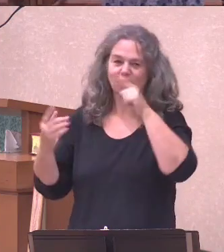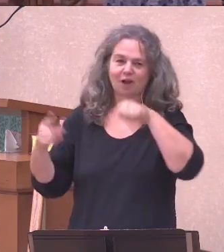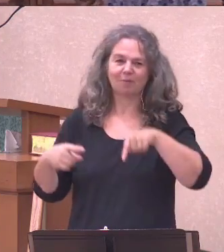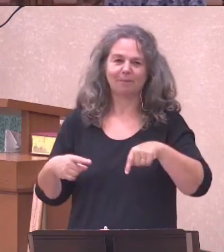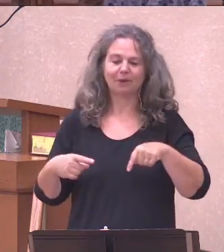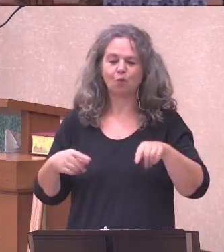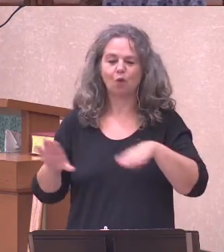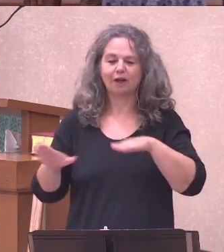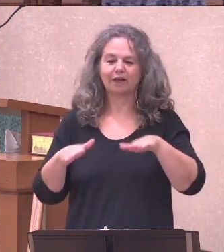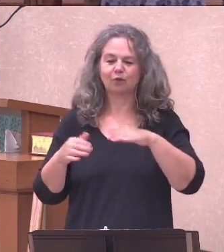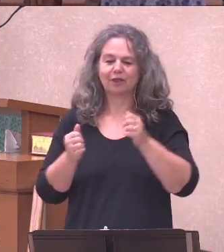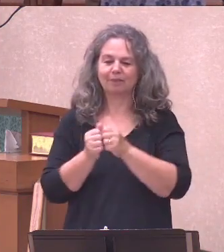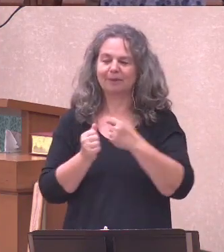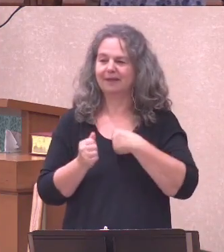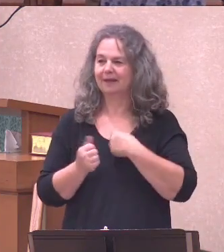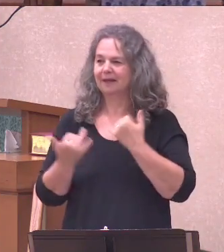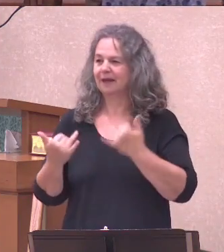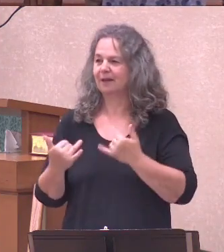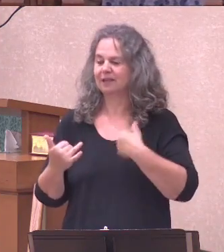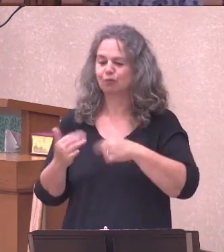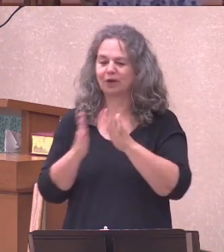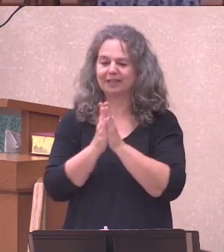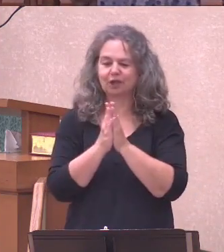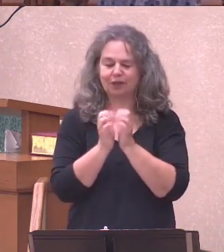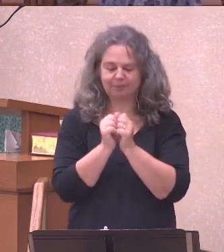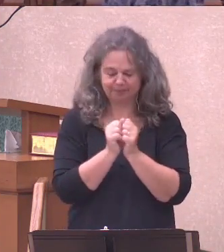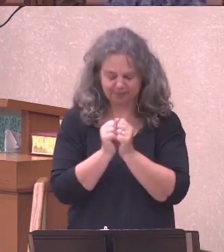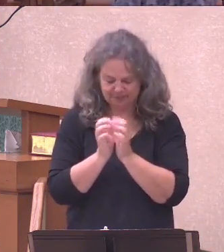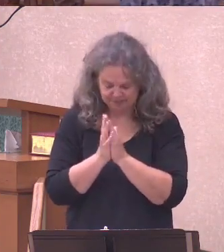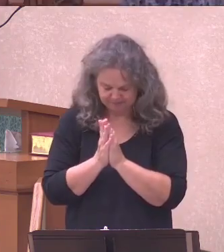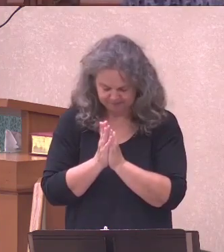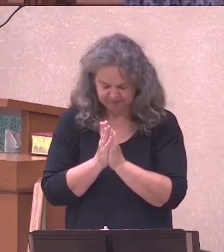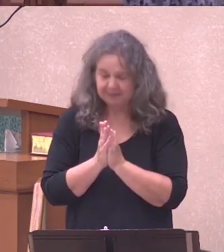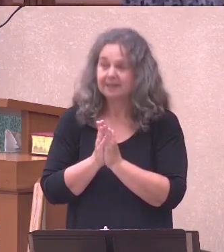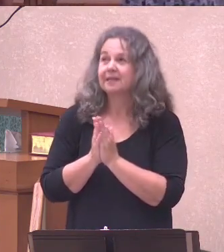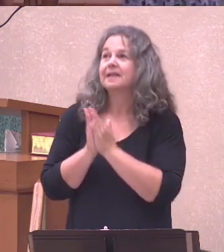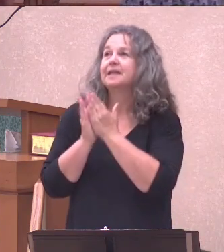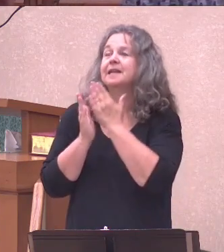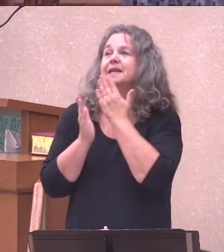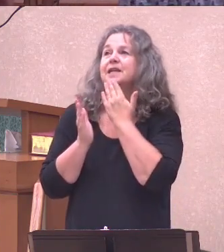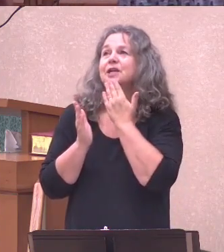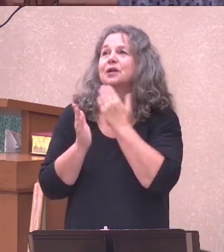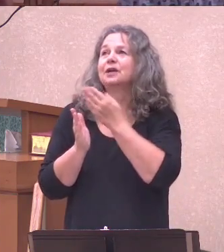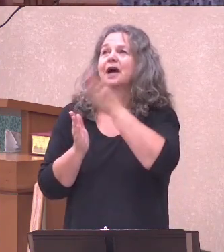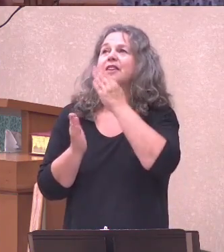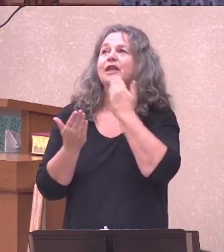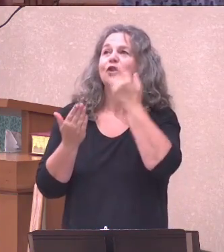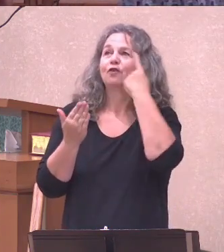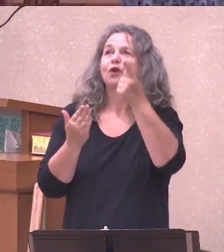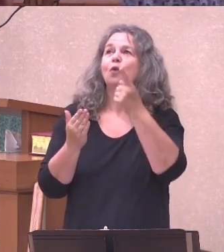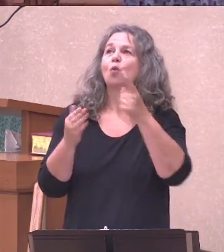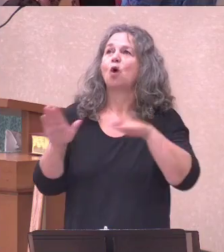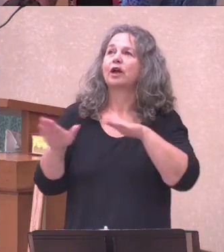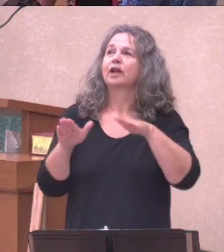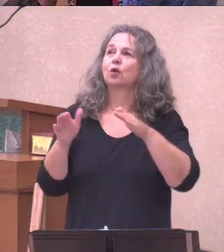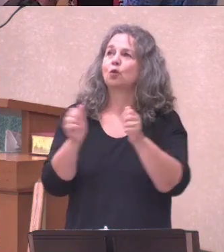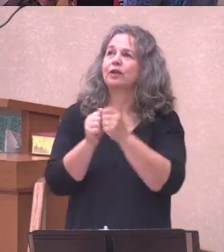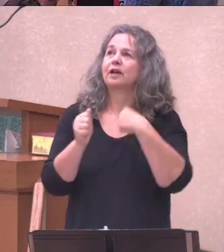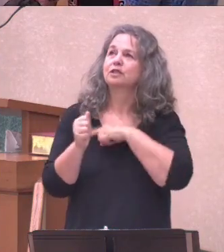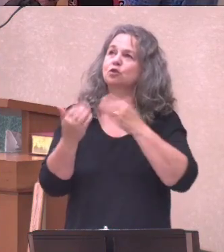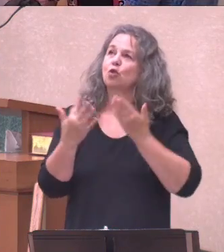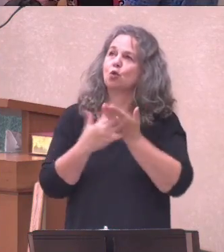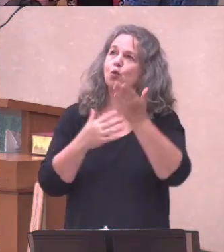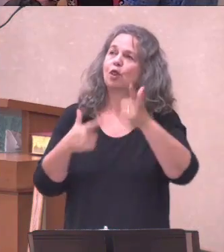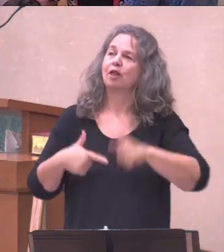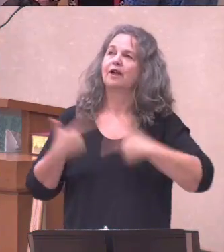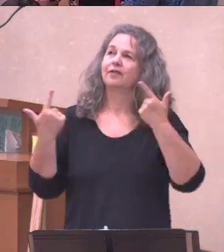taking a little walk with me, guys. Let's have a prayer together, shall we? Dear God, we thank you for walking with us through life, and thank you for the